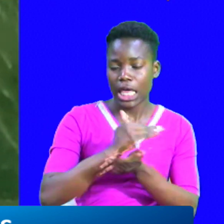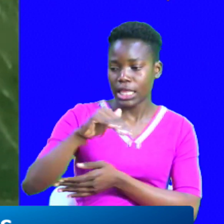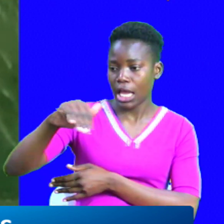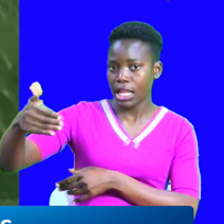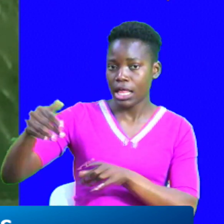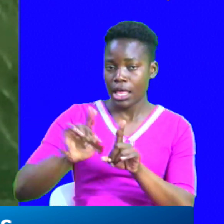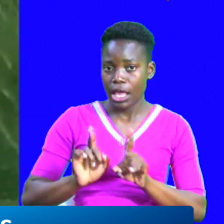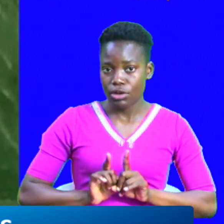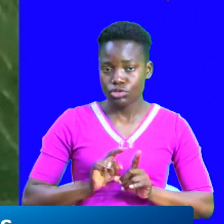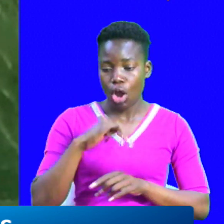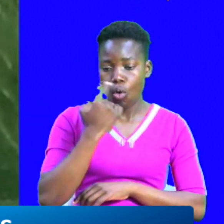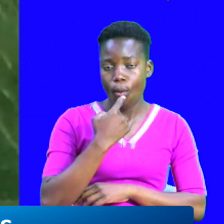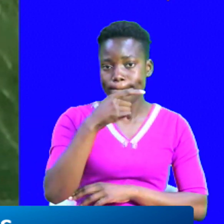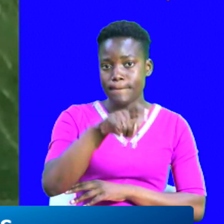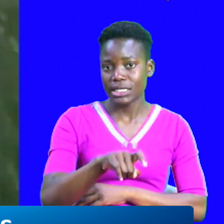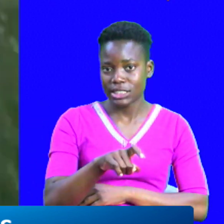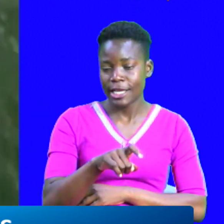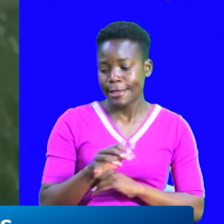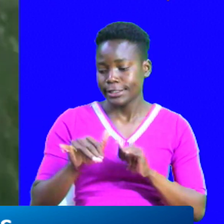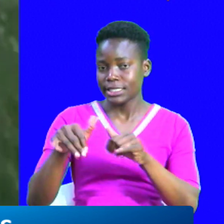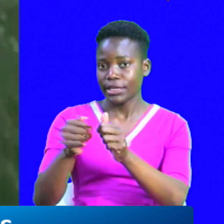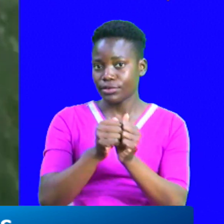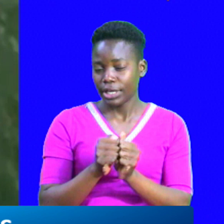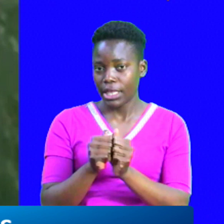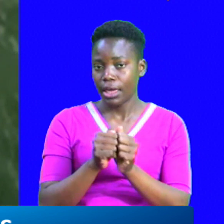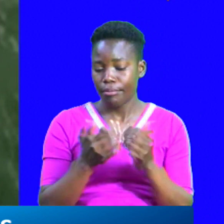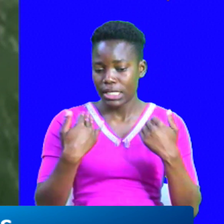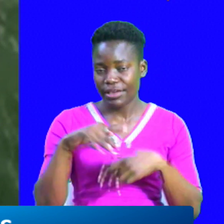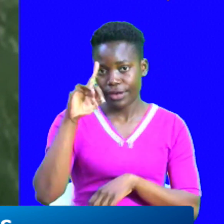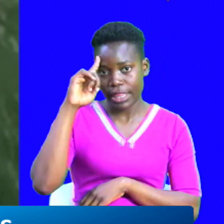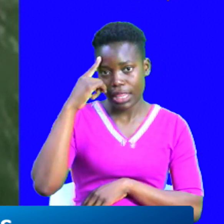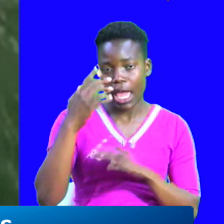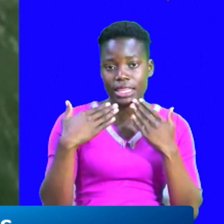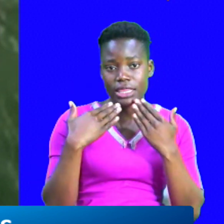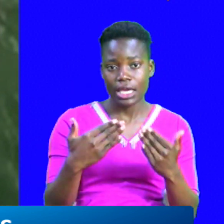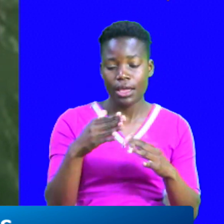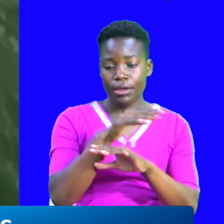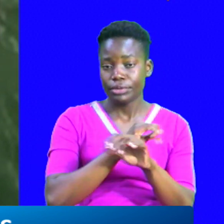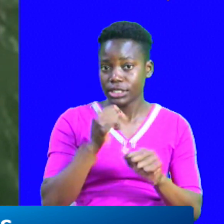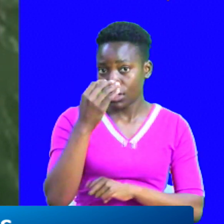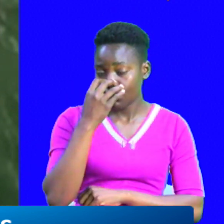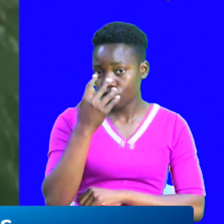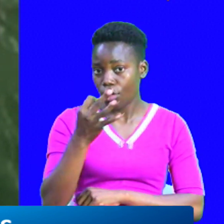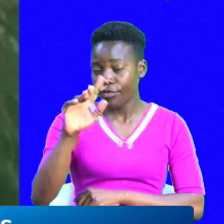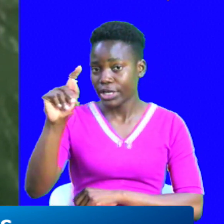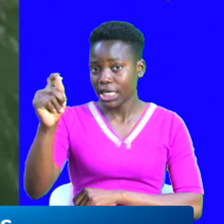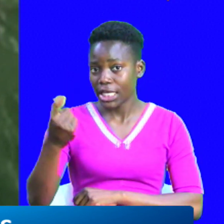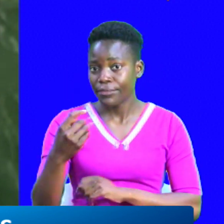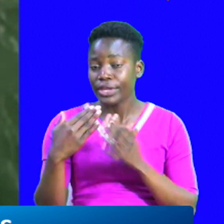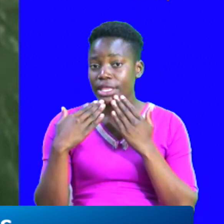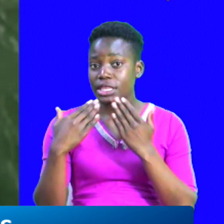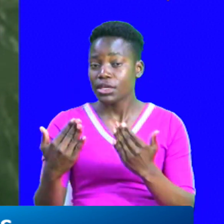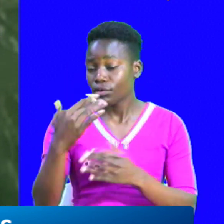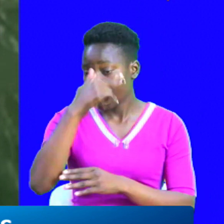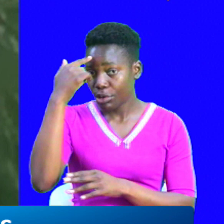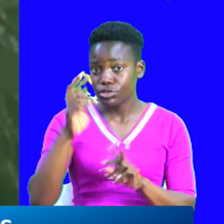we must coexist. I thank President Ruto of Kenya. I thank him for his